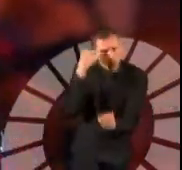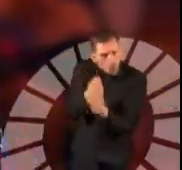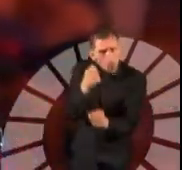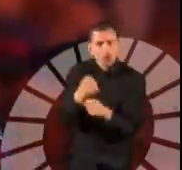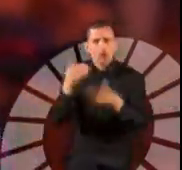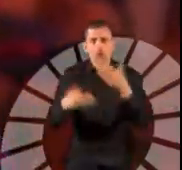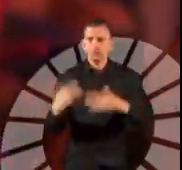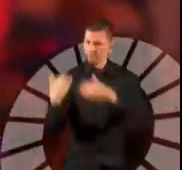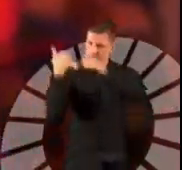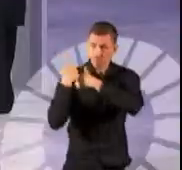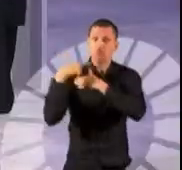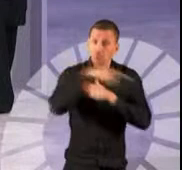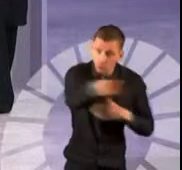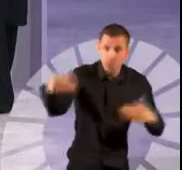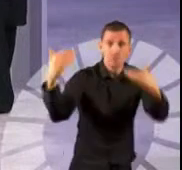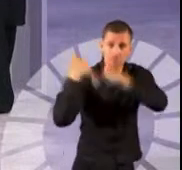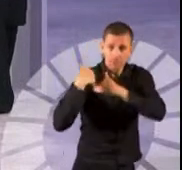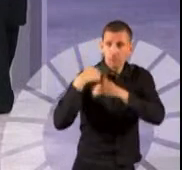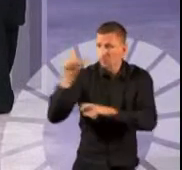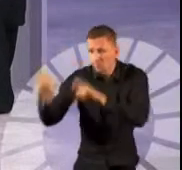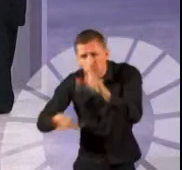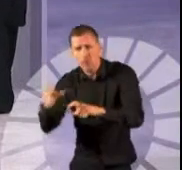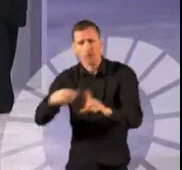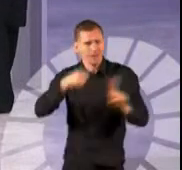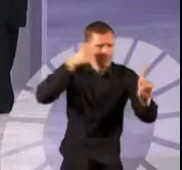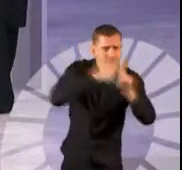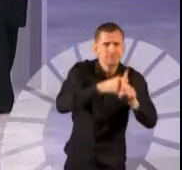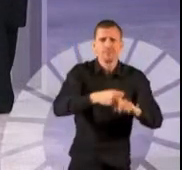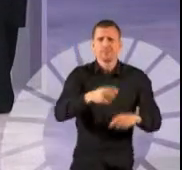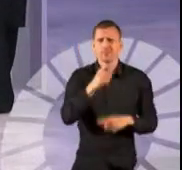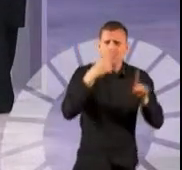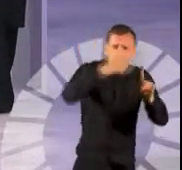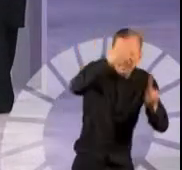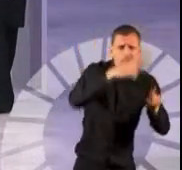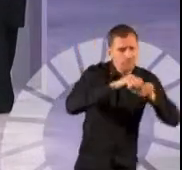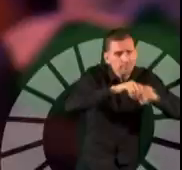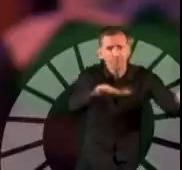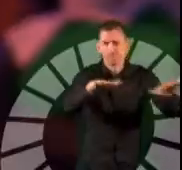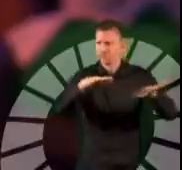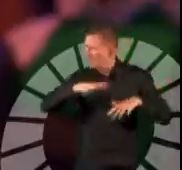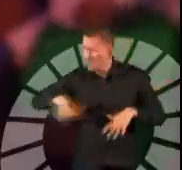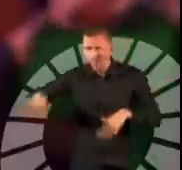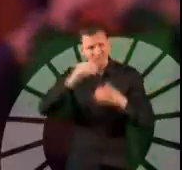young activists, if you're with us and for our future, stand now.